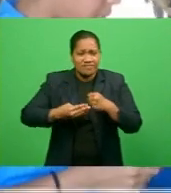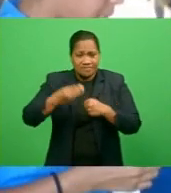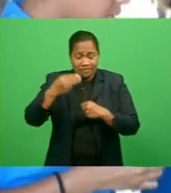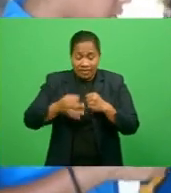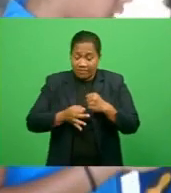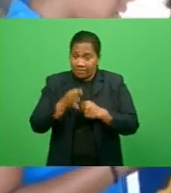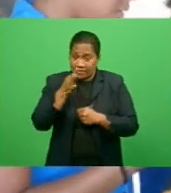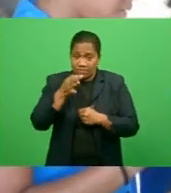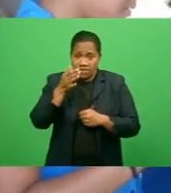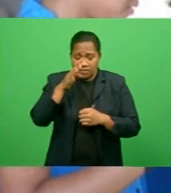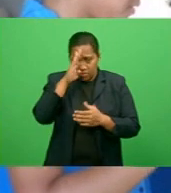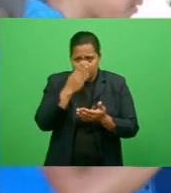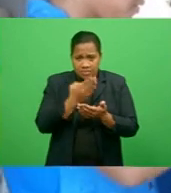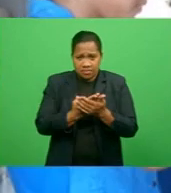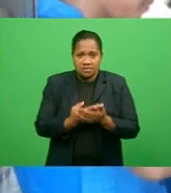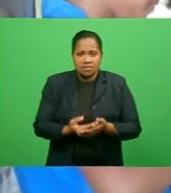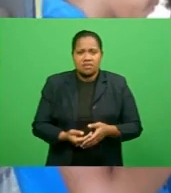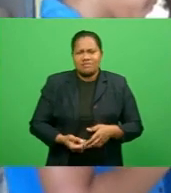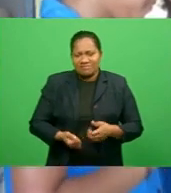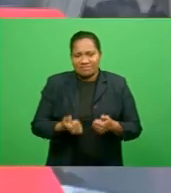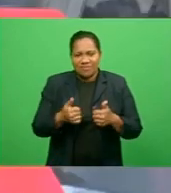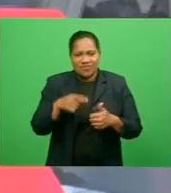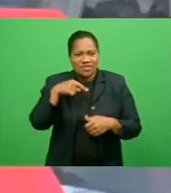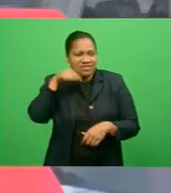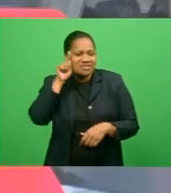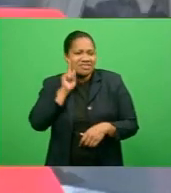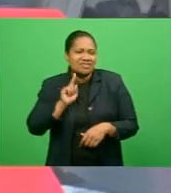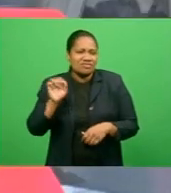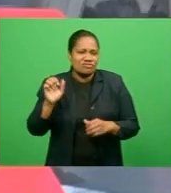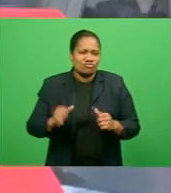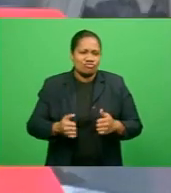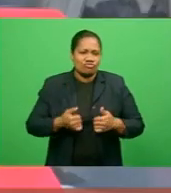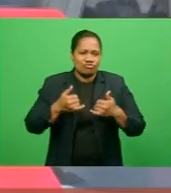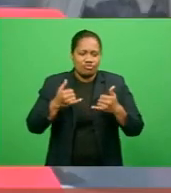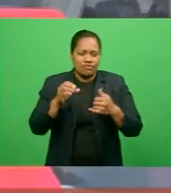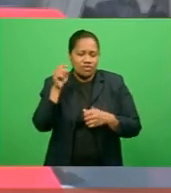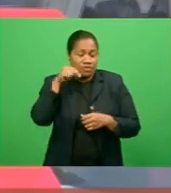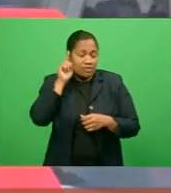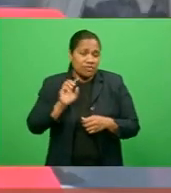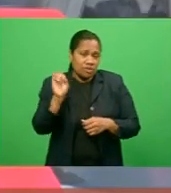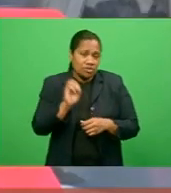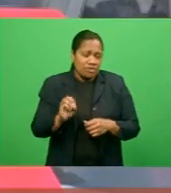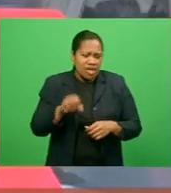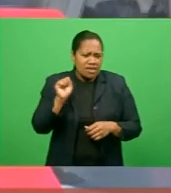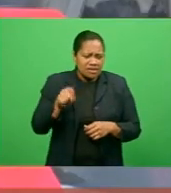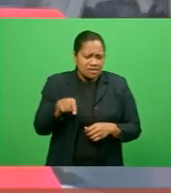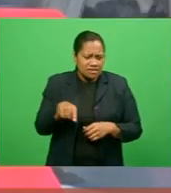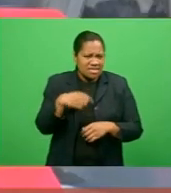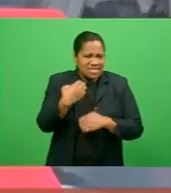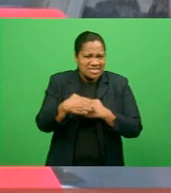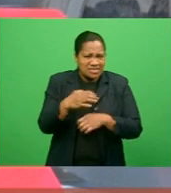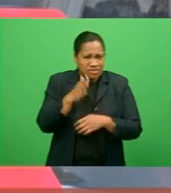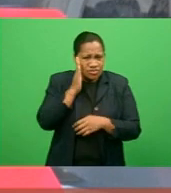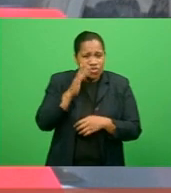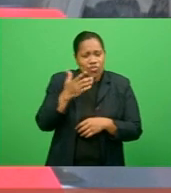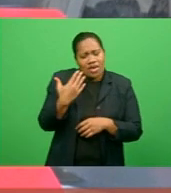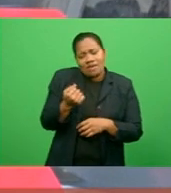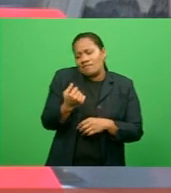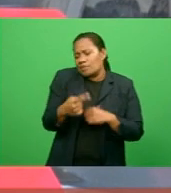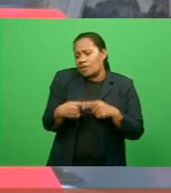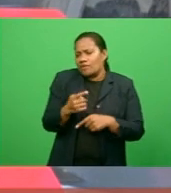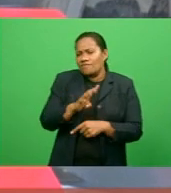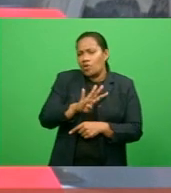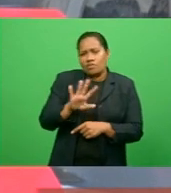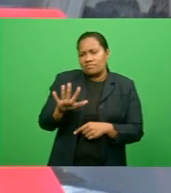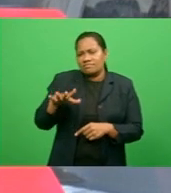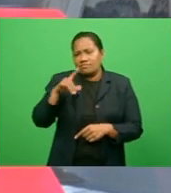school champions Pinktober. Being an engineering school, we have at least an average roll of about 4 to 5